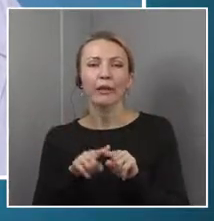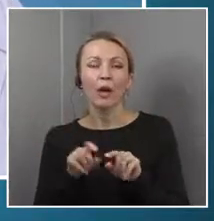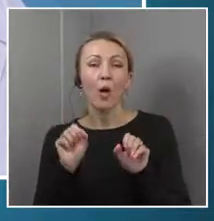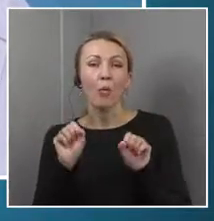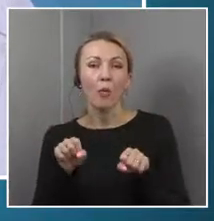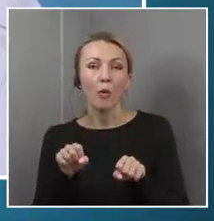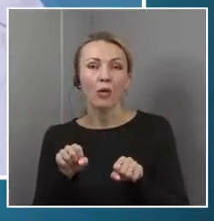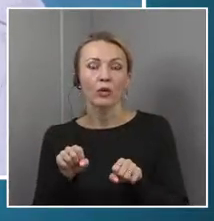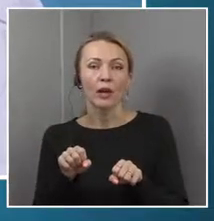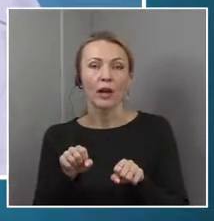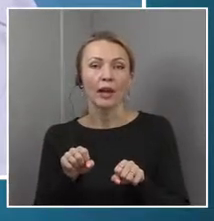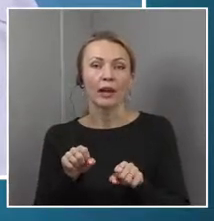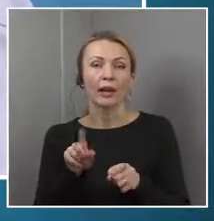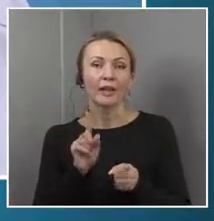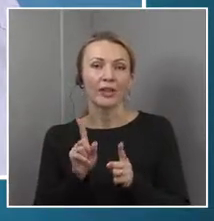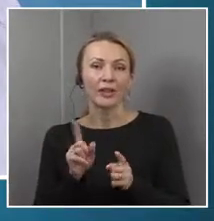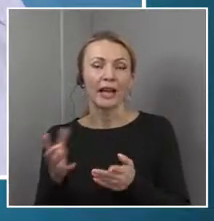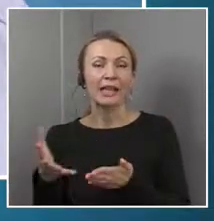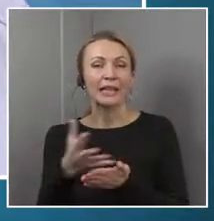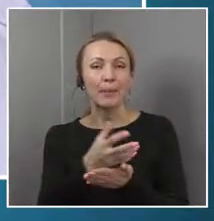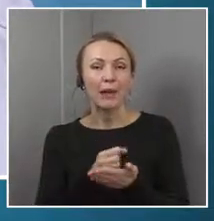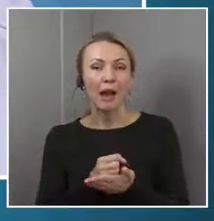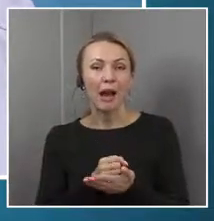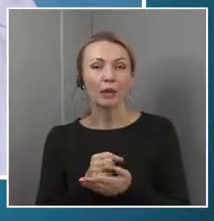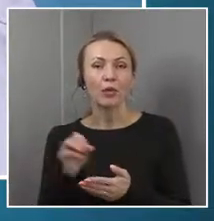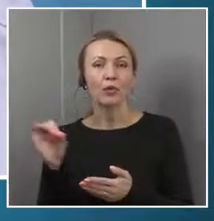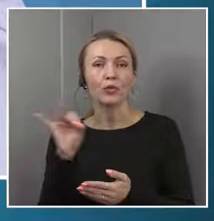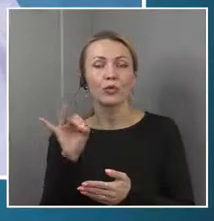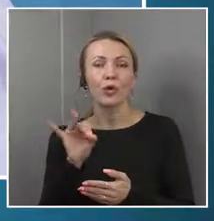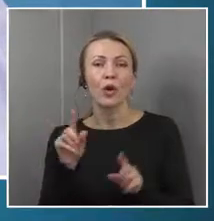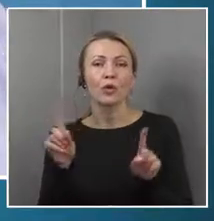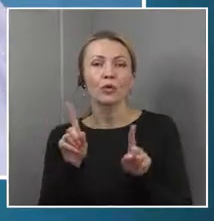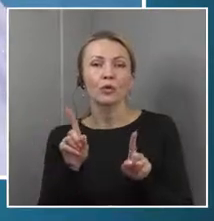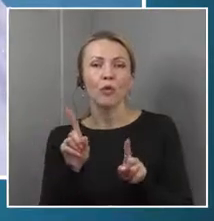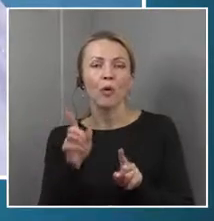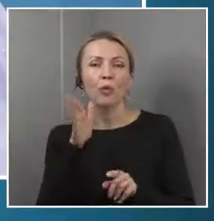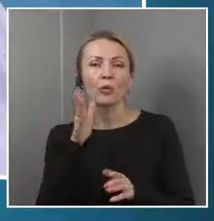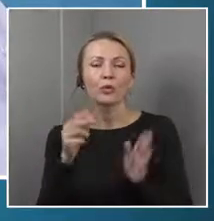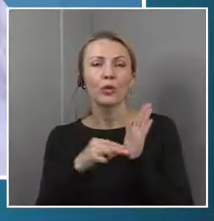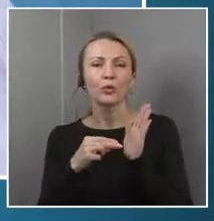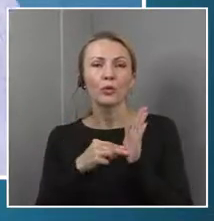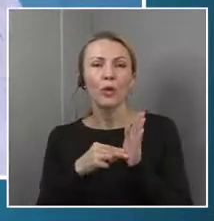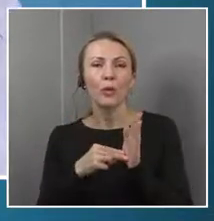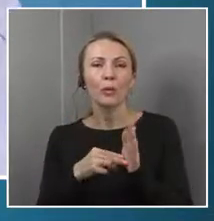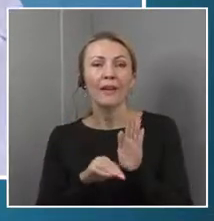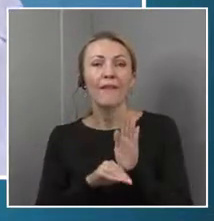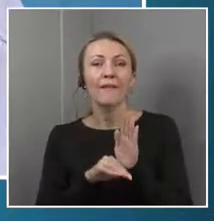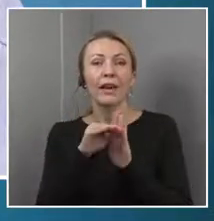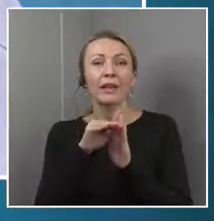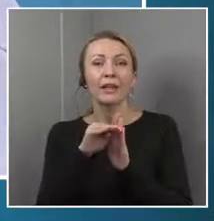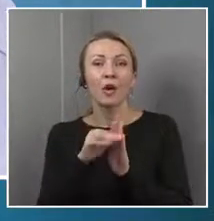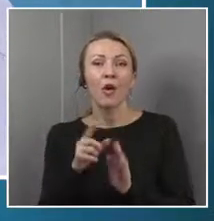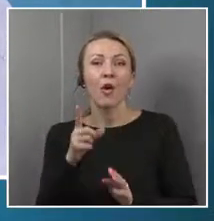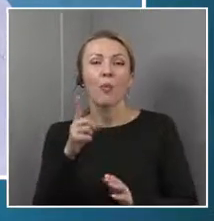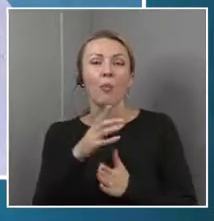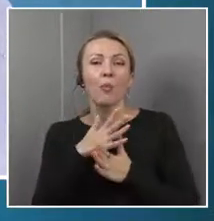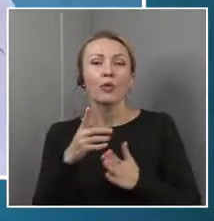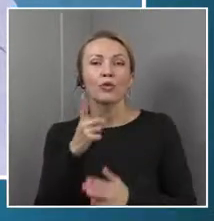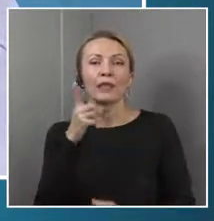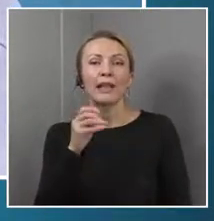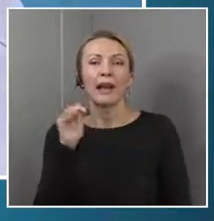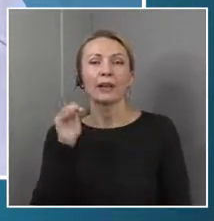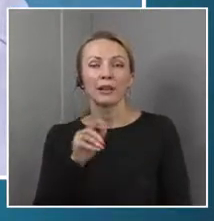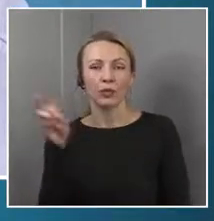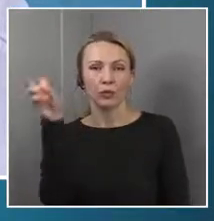would have an auction result of over $400,000 now, you know. And I